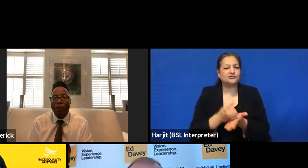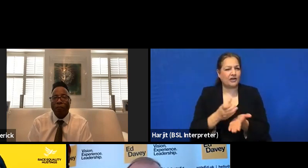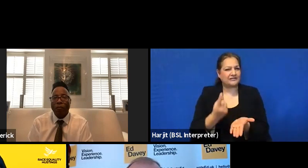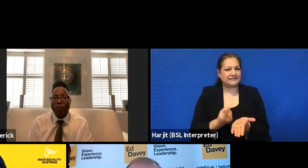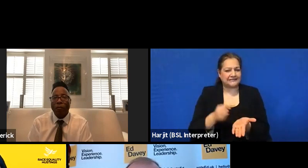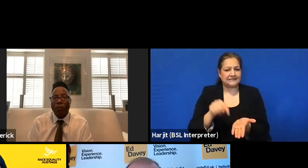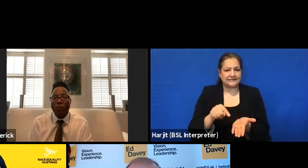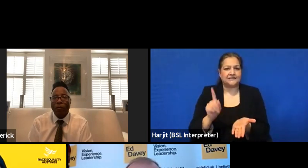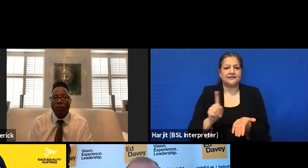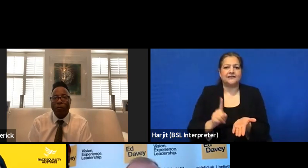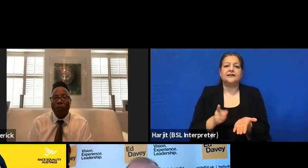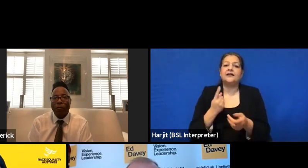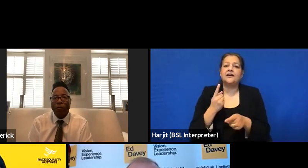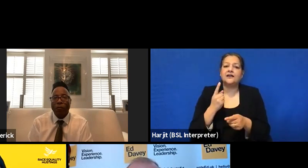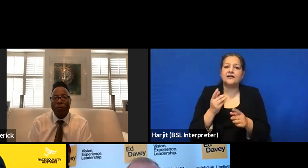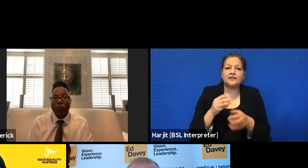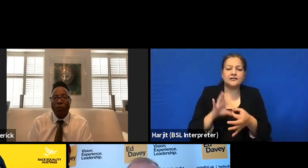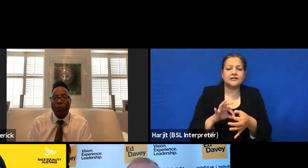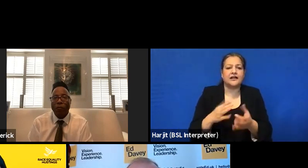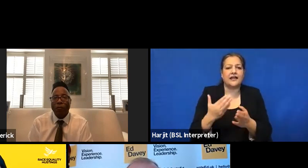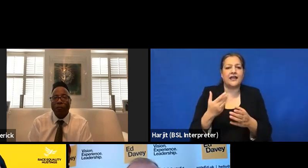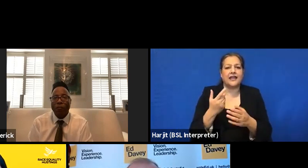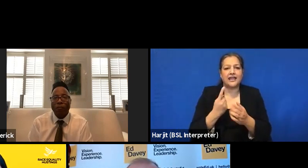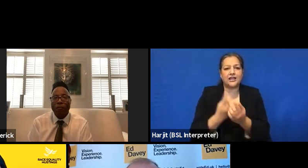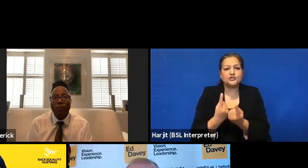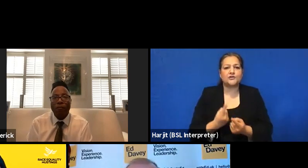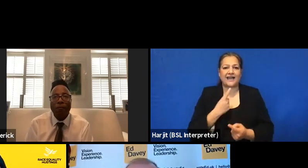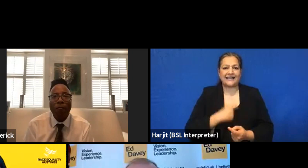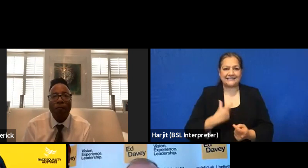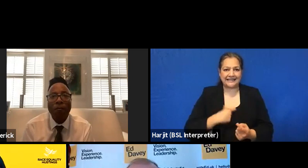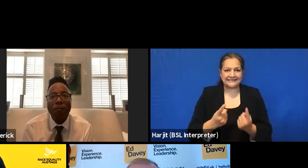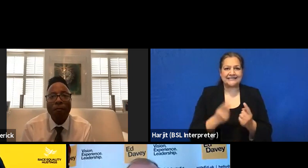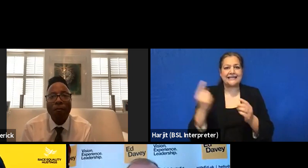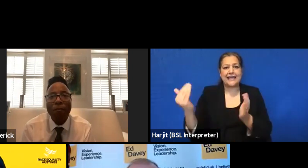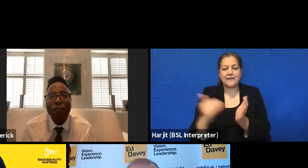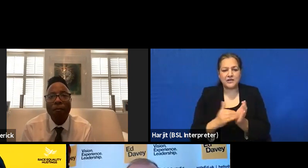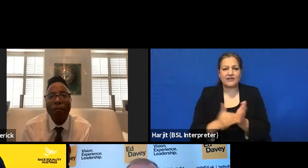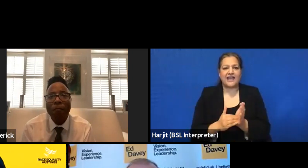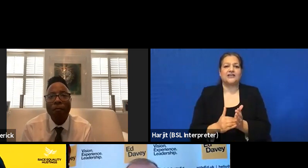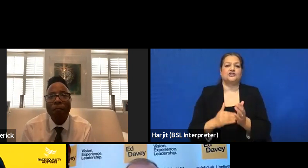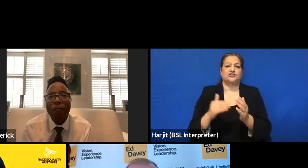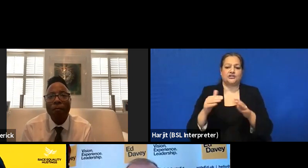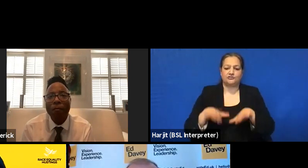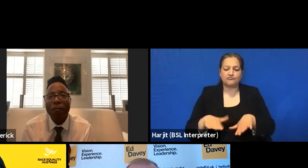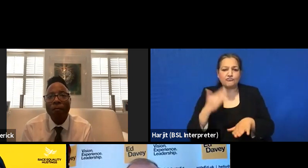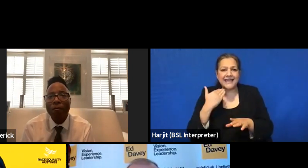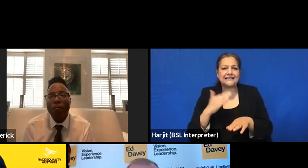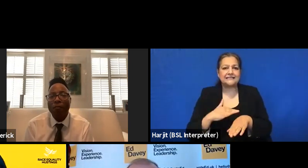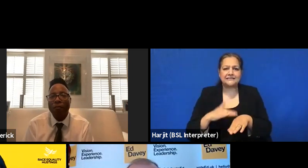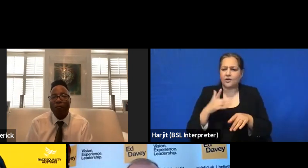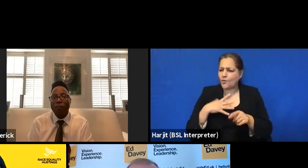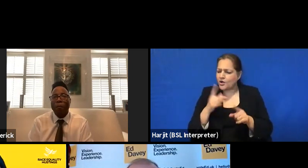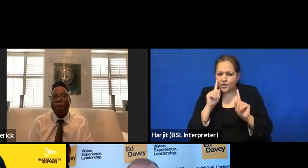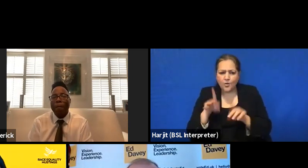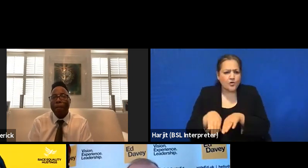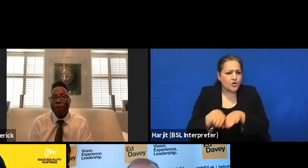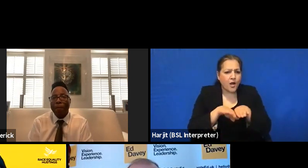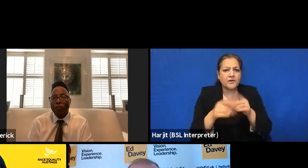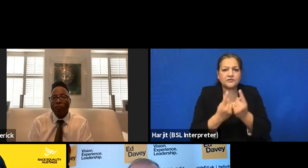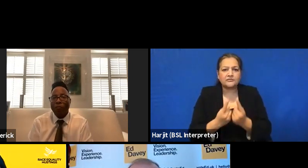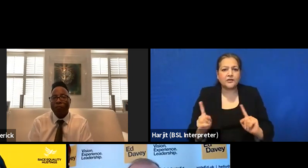that engages with issues of identity, immigration, integration and race, looking for the common ground that can bring us together. We're a